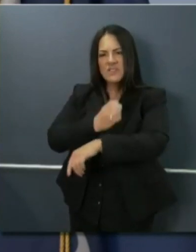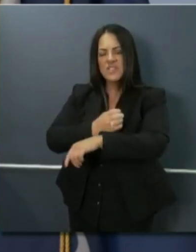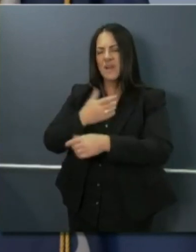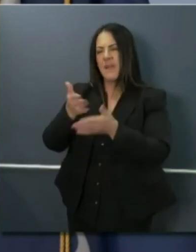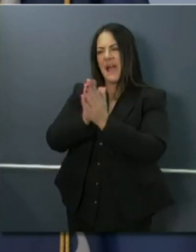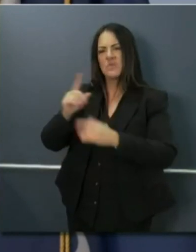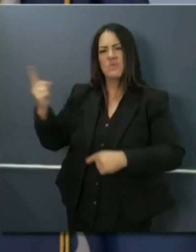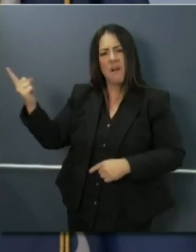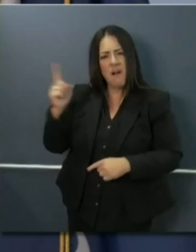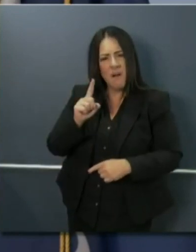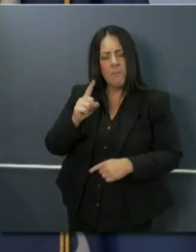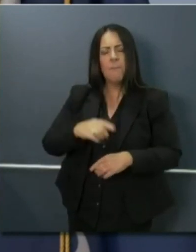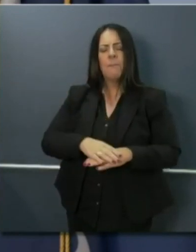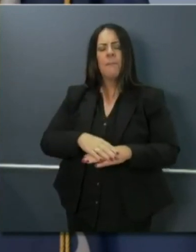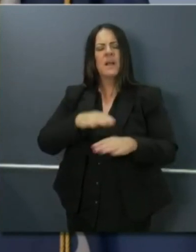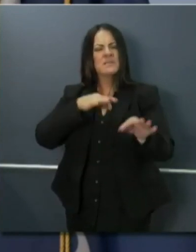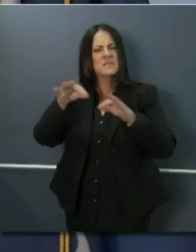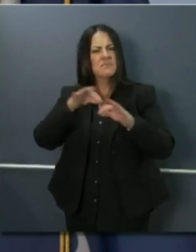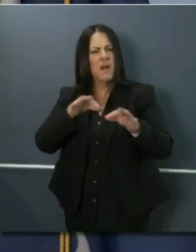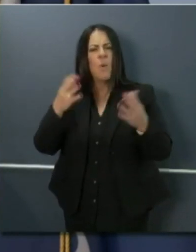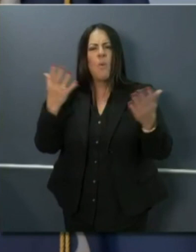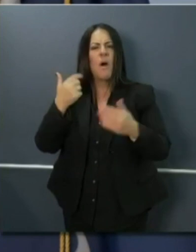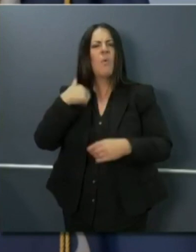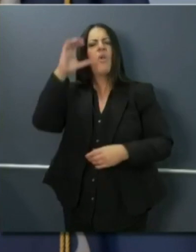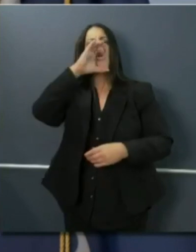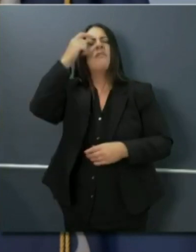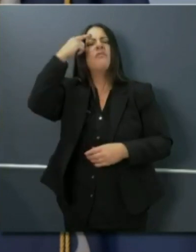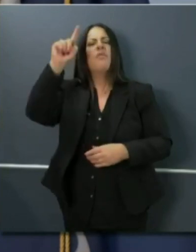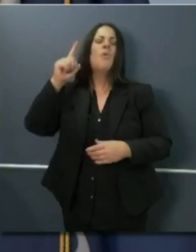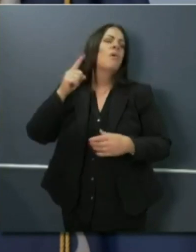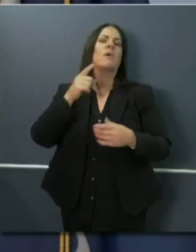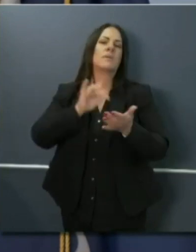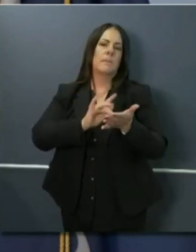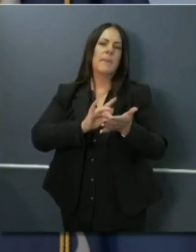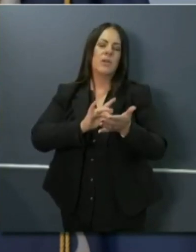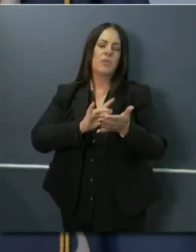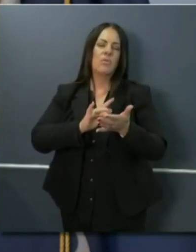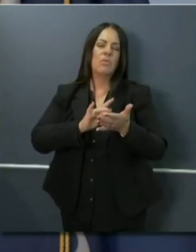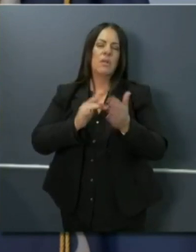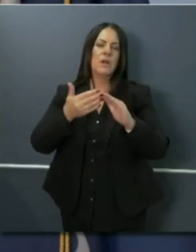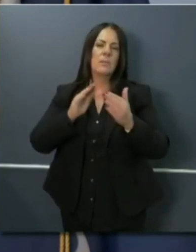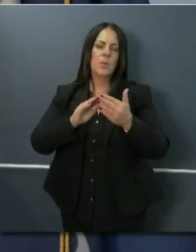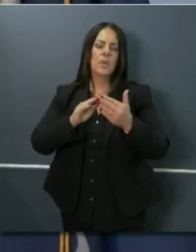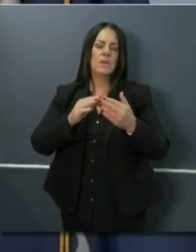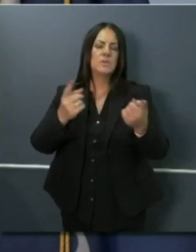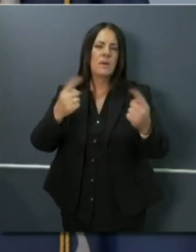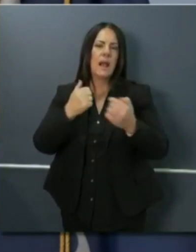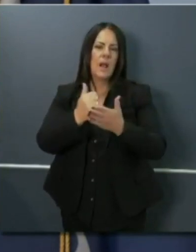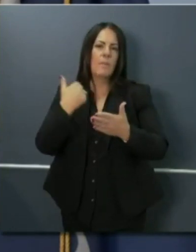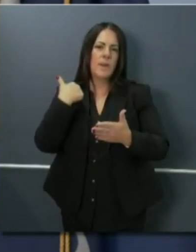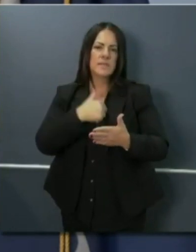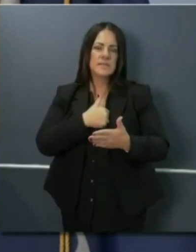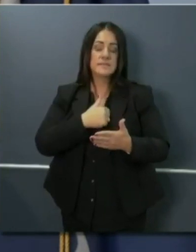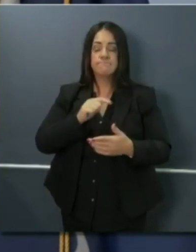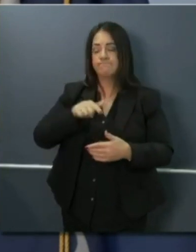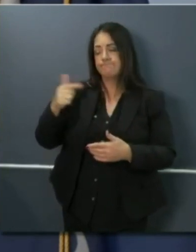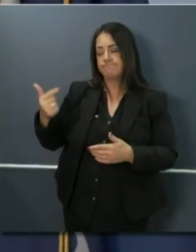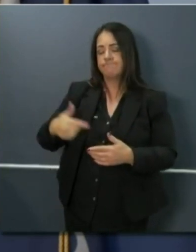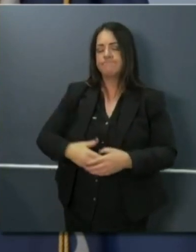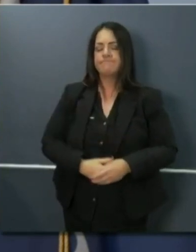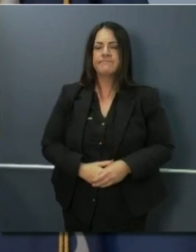a little bit more about what we're looking for on the medical side for this surge. Doctor.